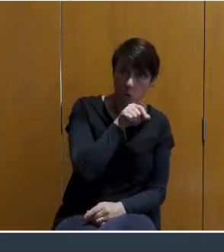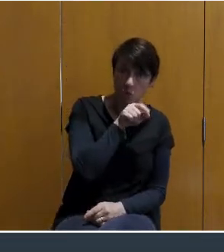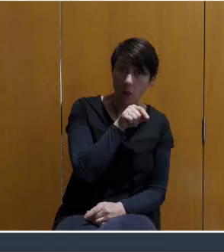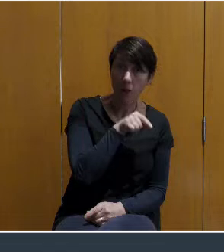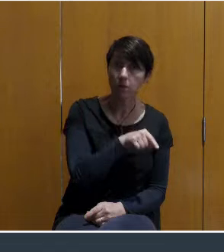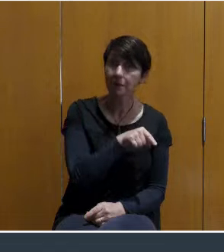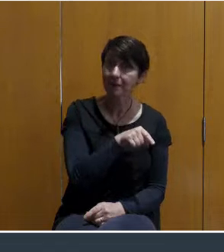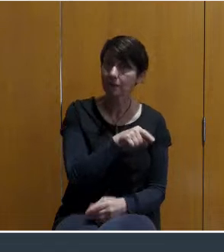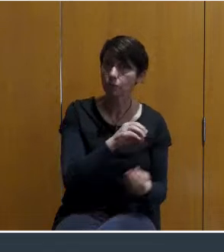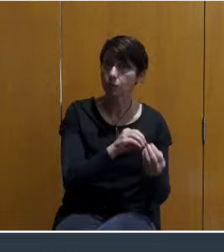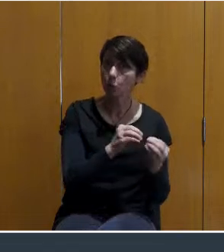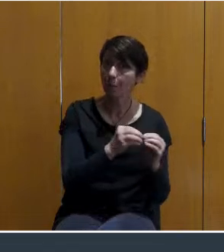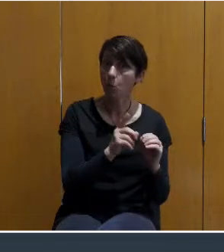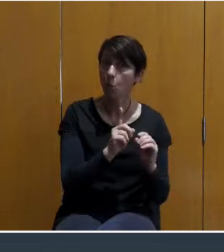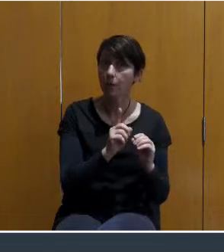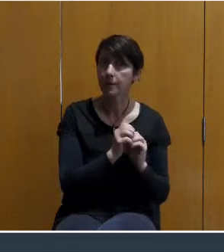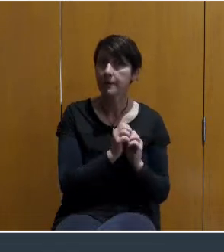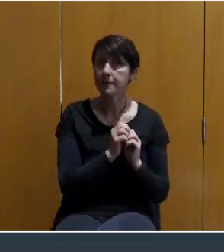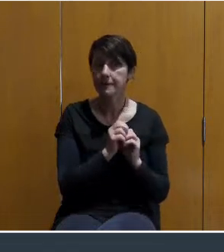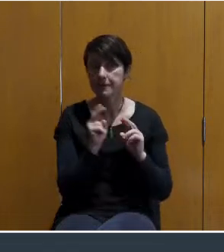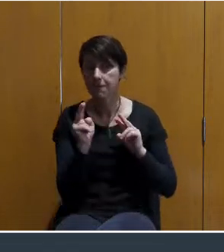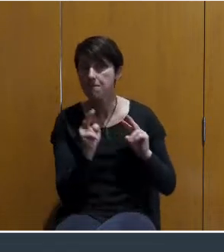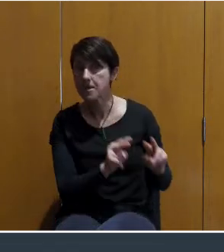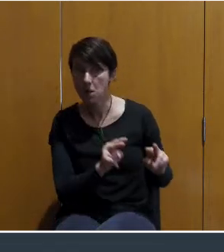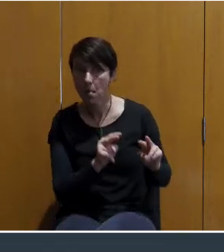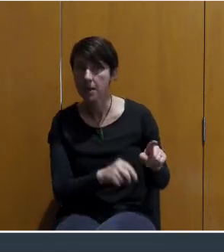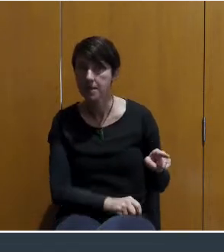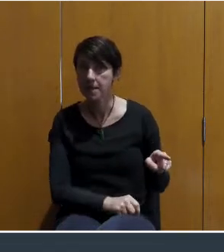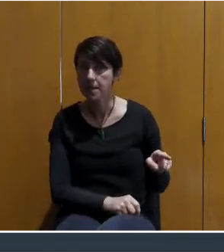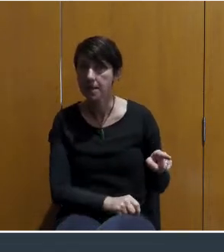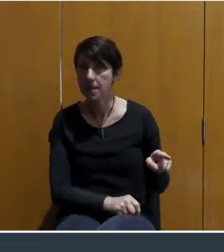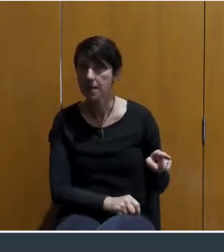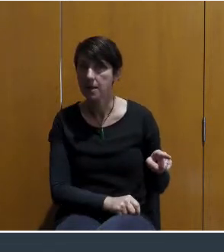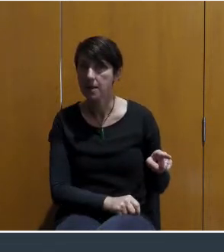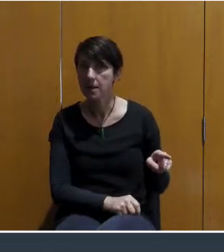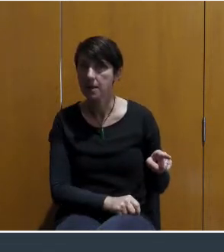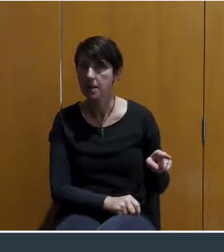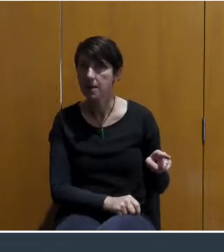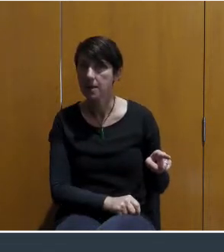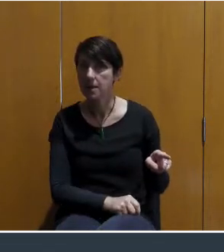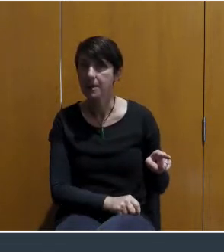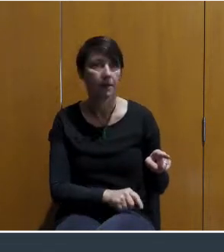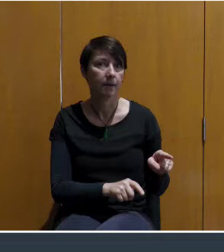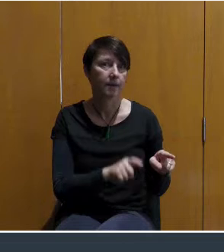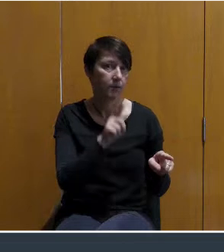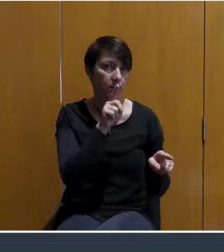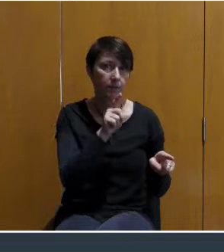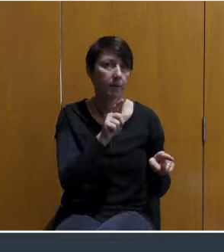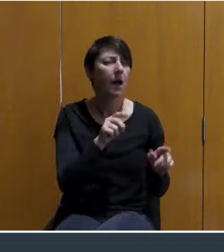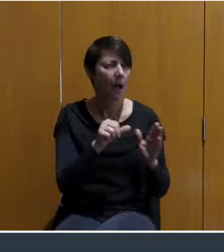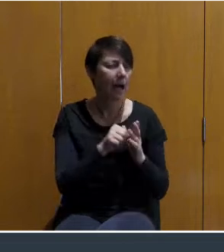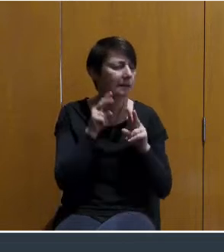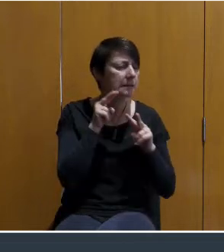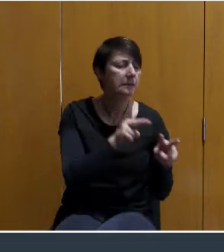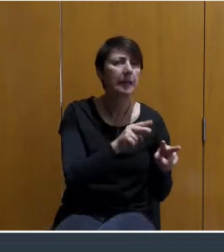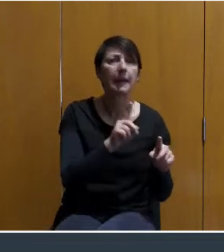about invisibility. And we have the issue that the dog's nose is all about scent, and that evolutionary,